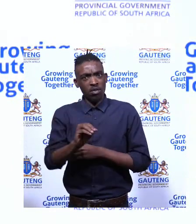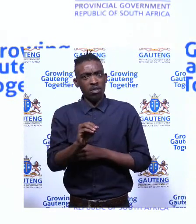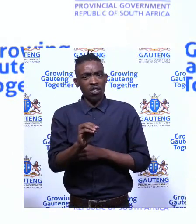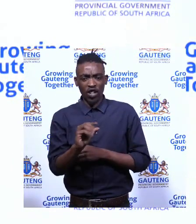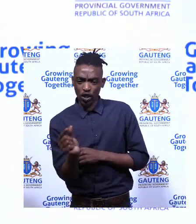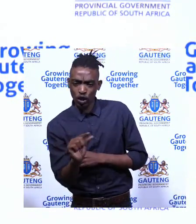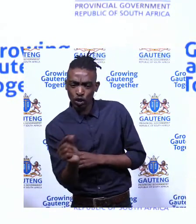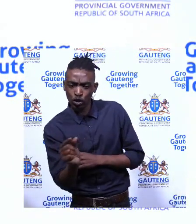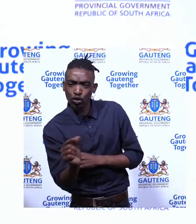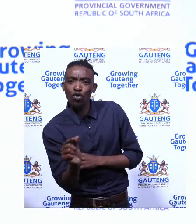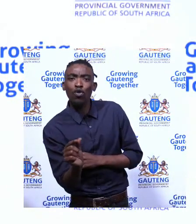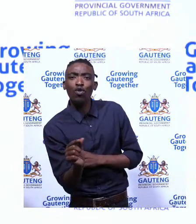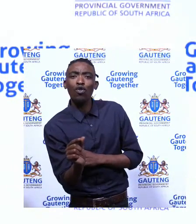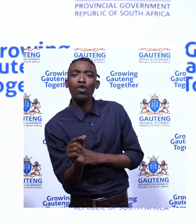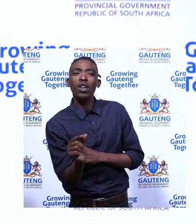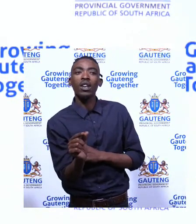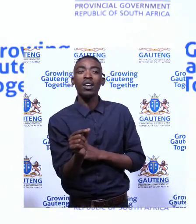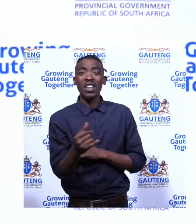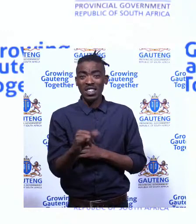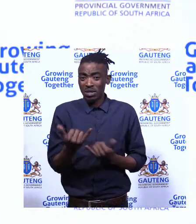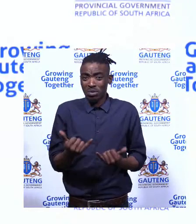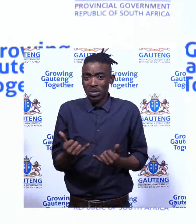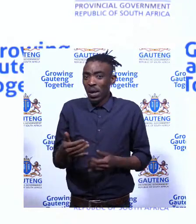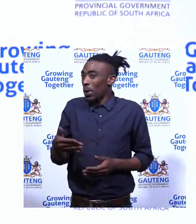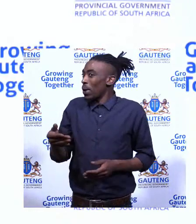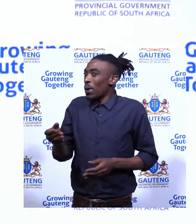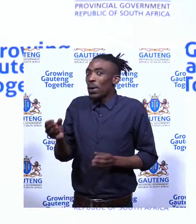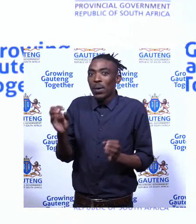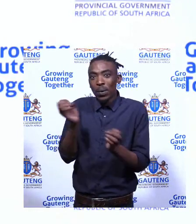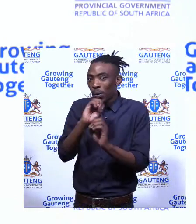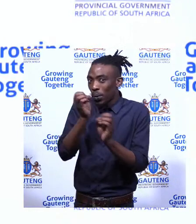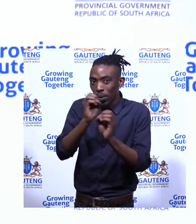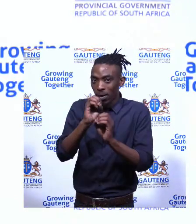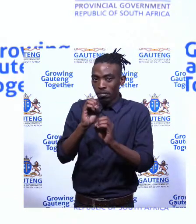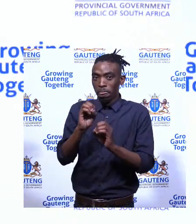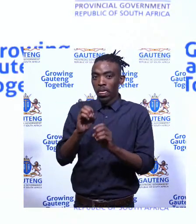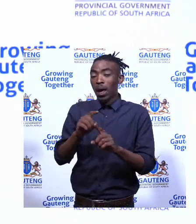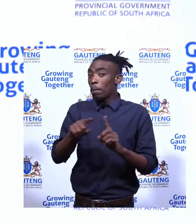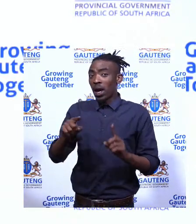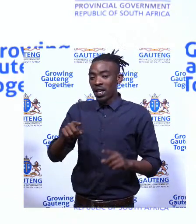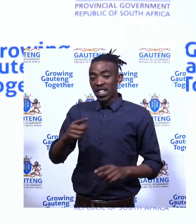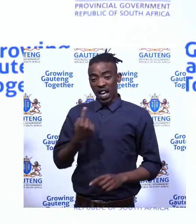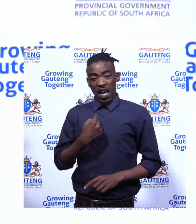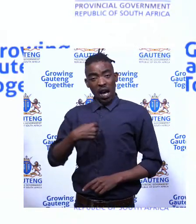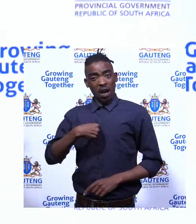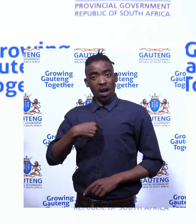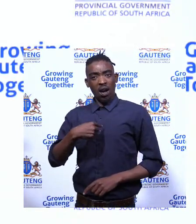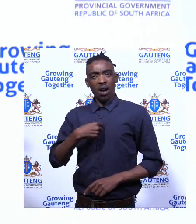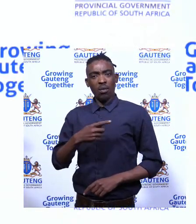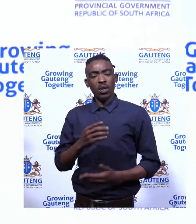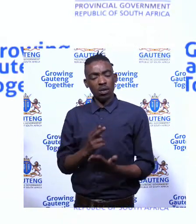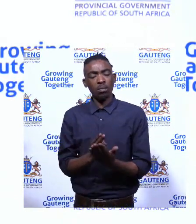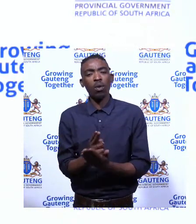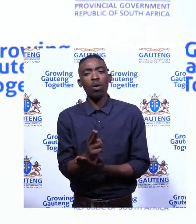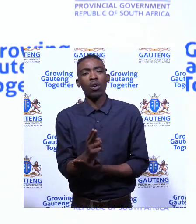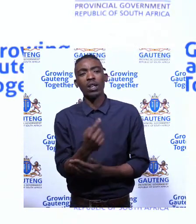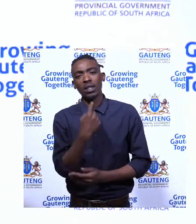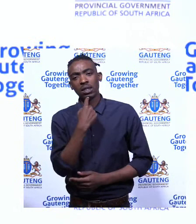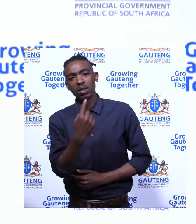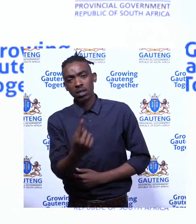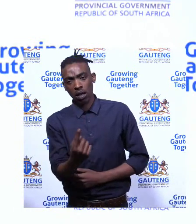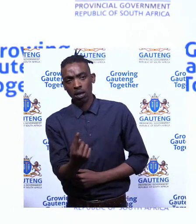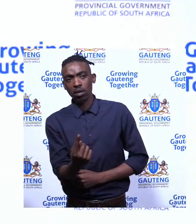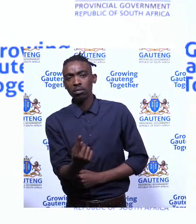do not have a vaccine for HIV. So I want to bring this to us as a population of Gauteng.